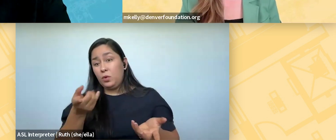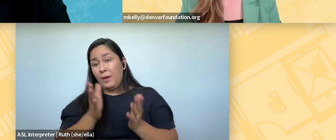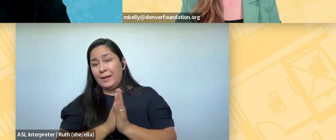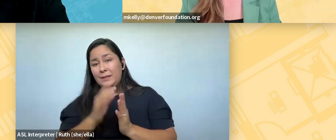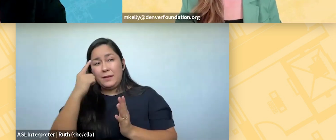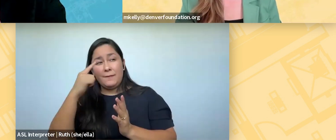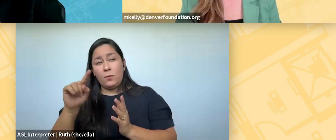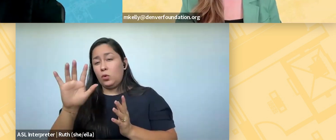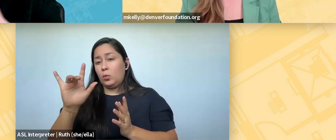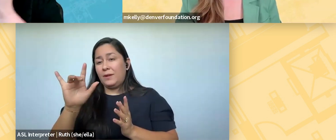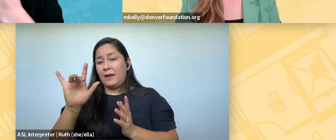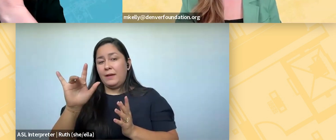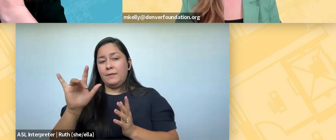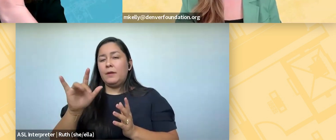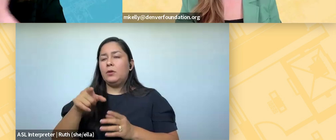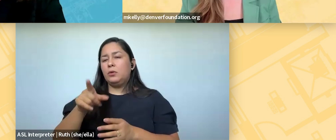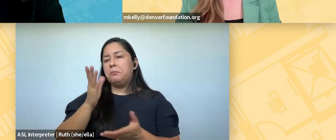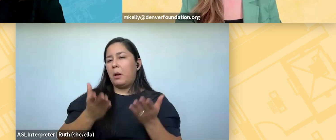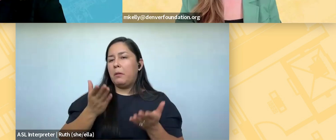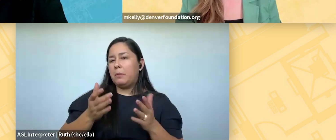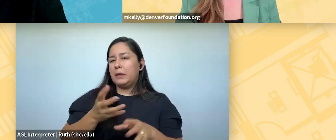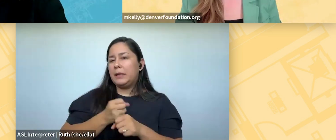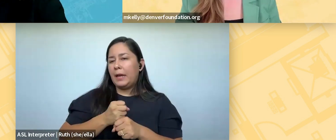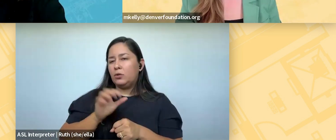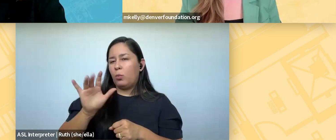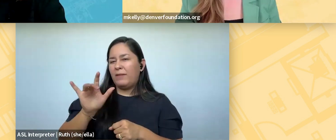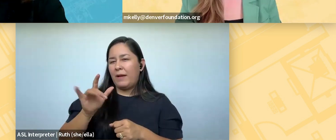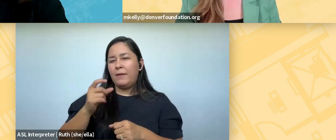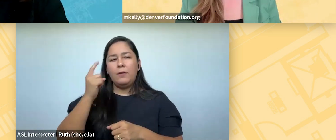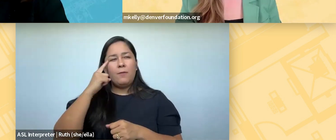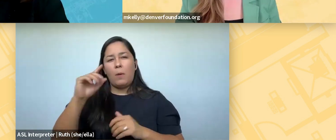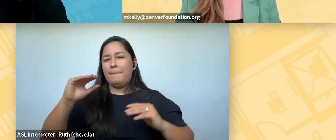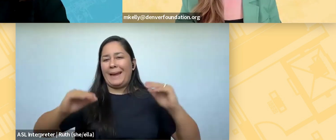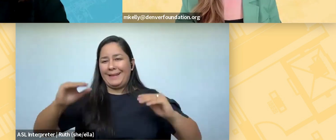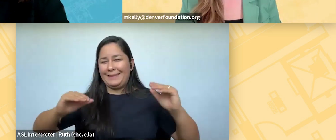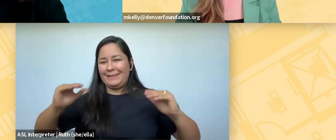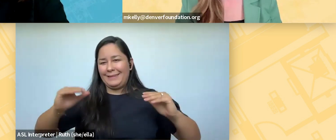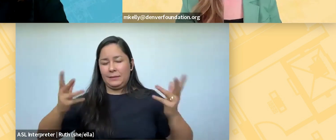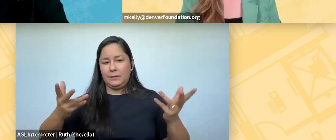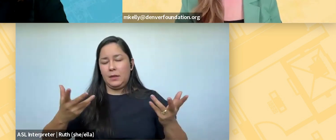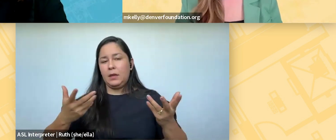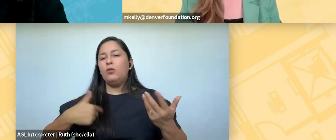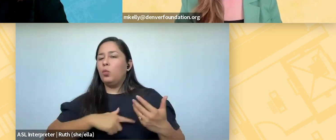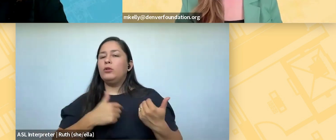you'll probably get 25. So we try to balance it out and do as close to full funding as